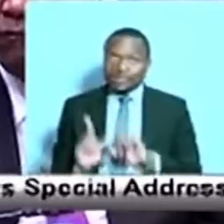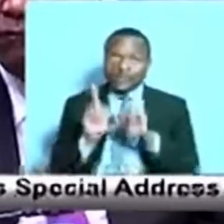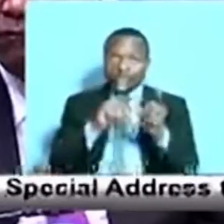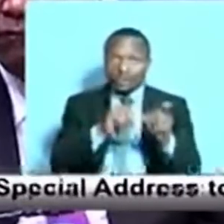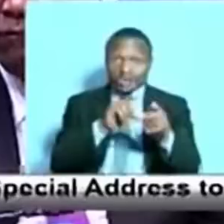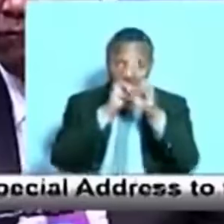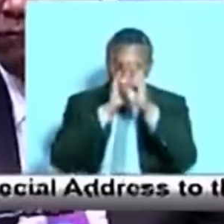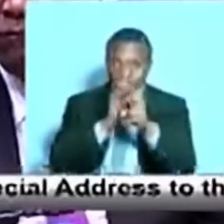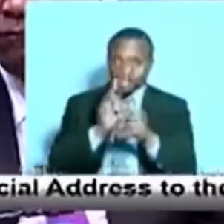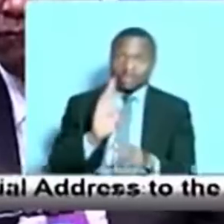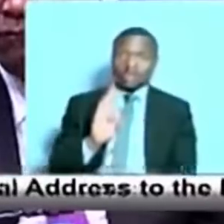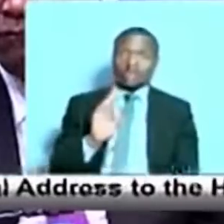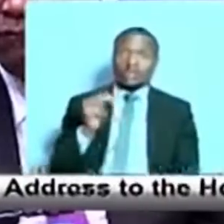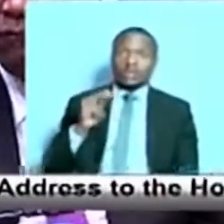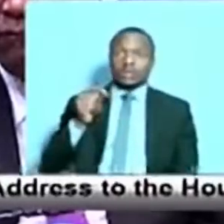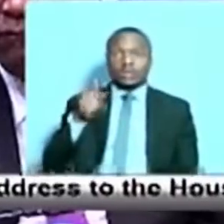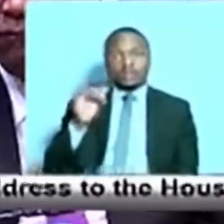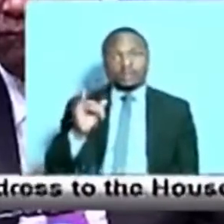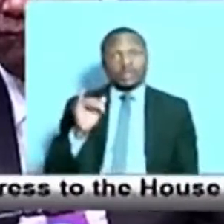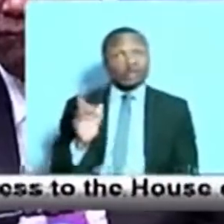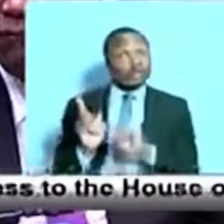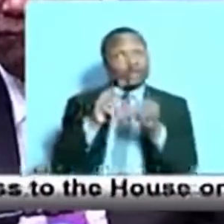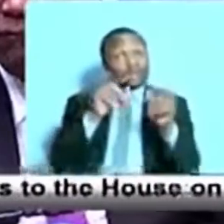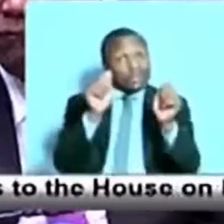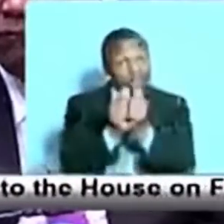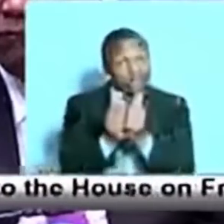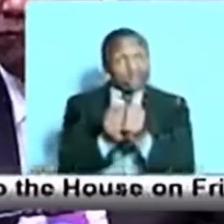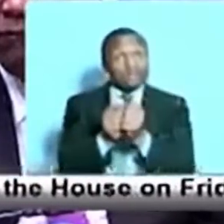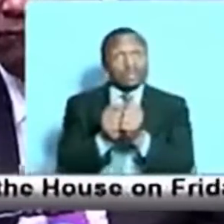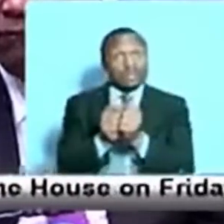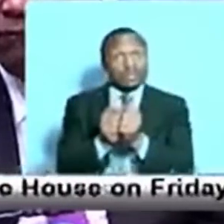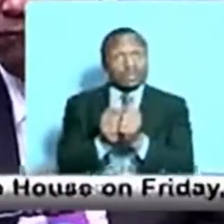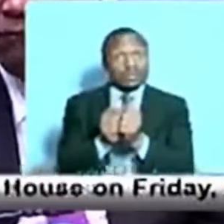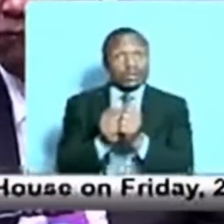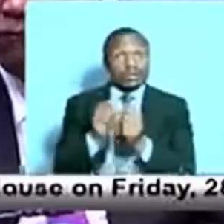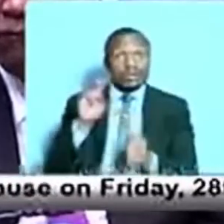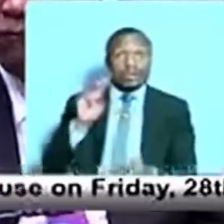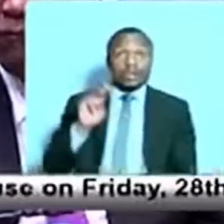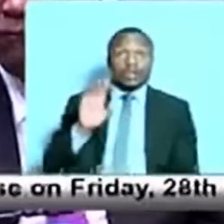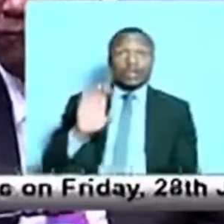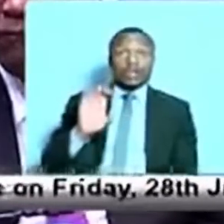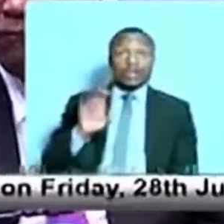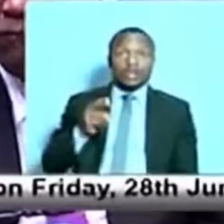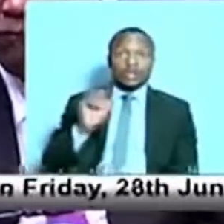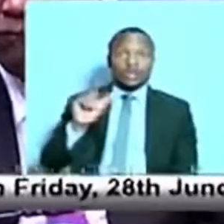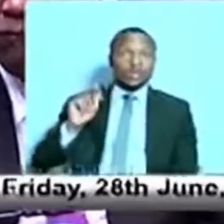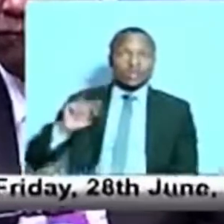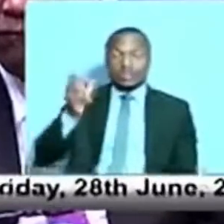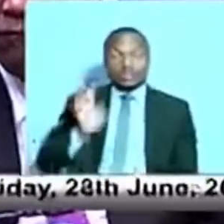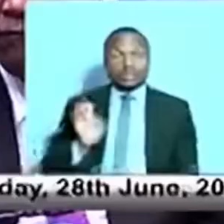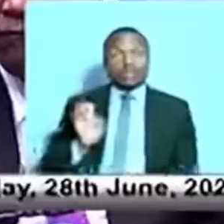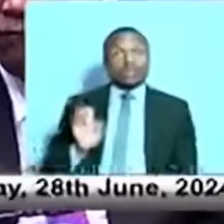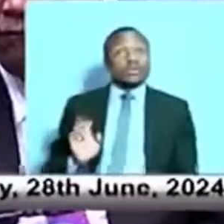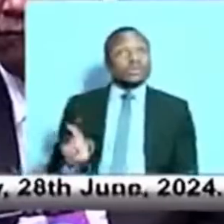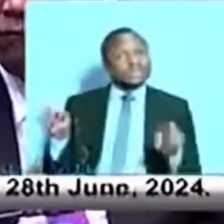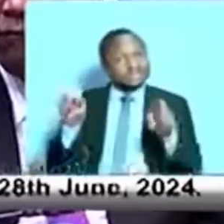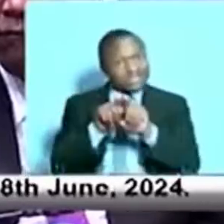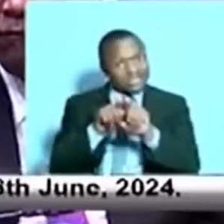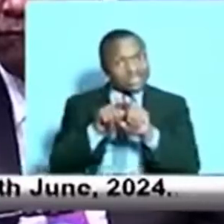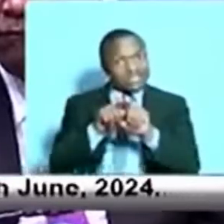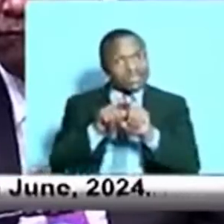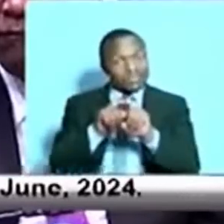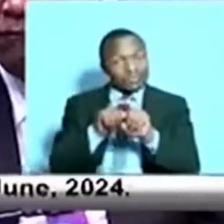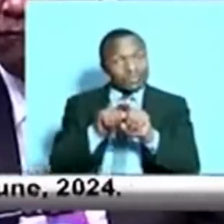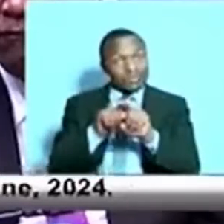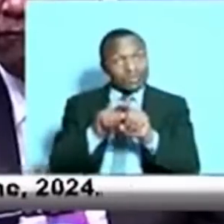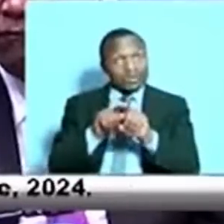Bahati, we went with Honorable from Chelenge. We were all in the same aircraft, courtesy of government. That never